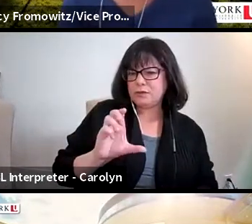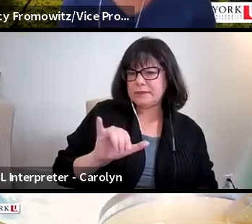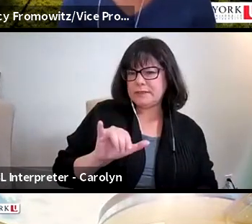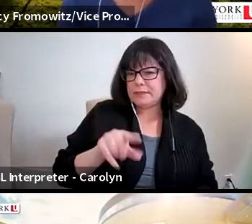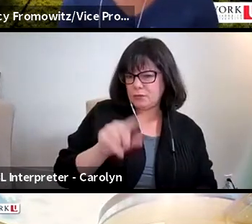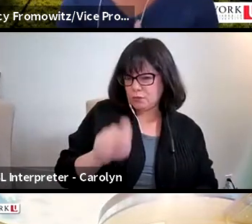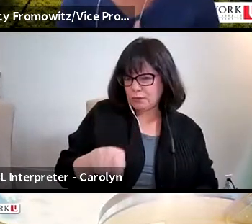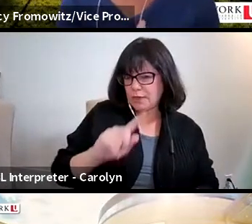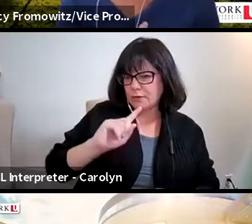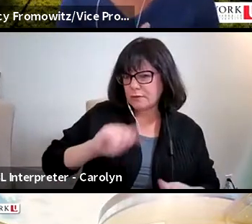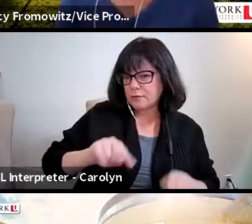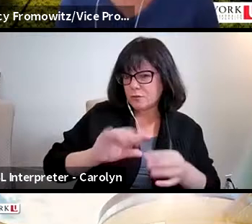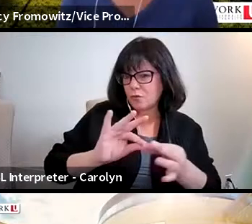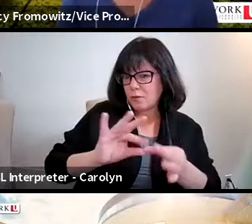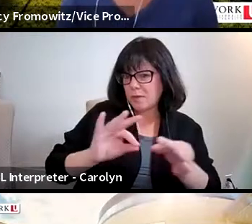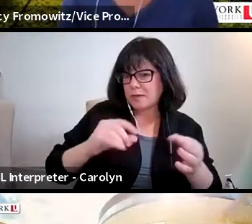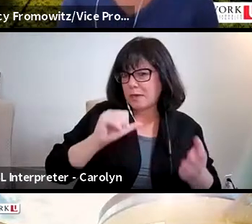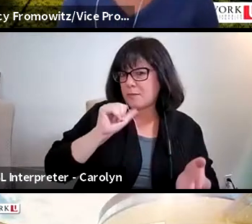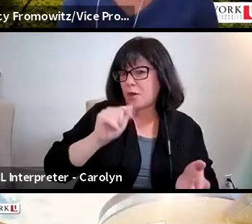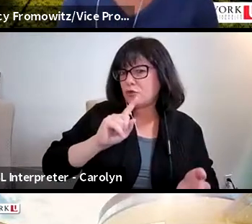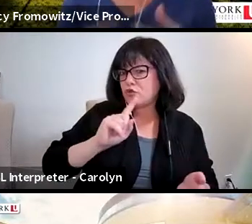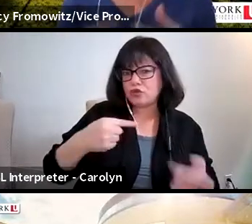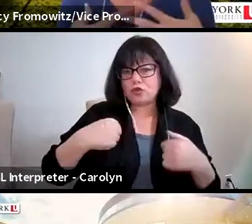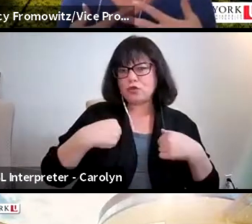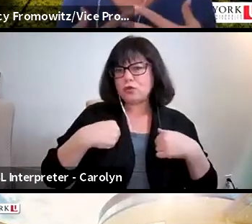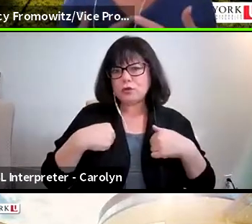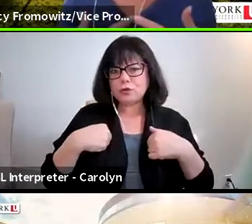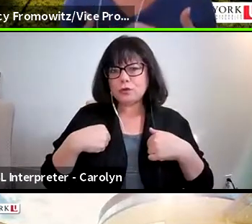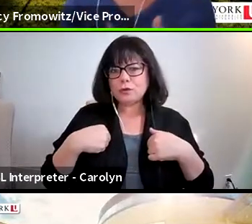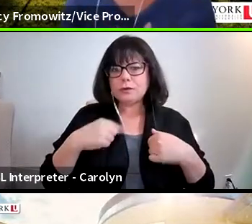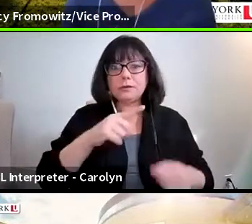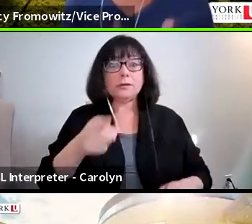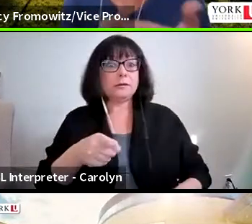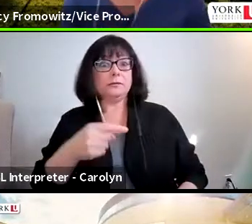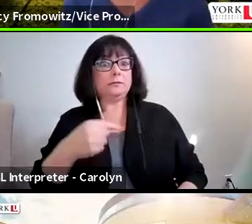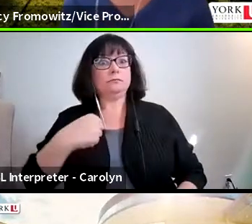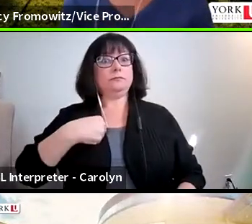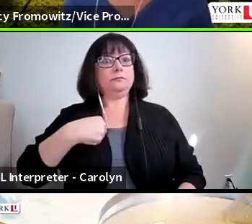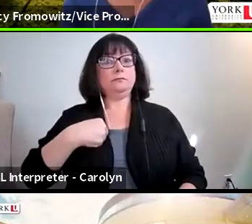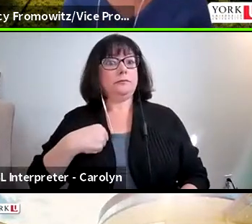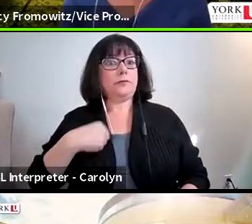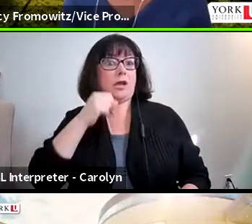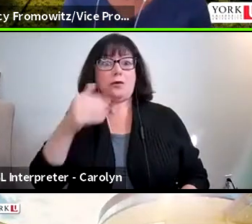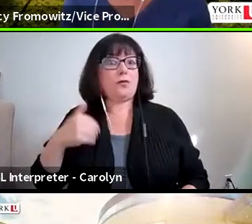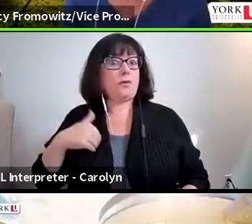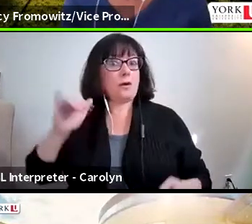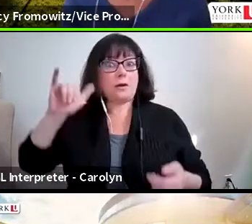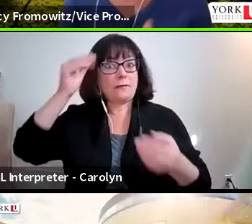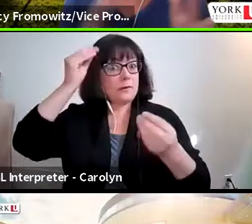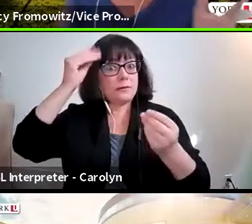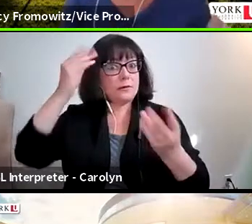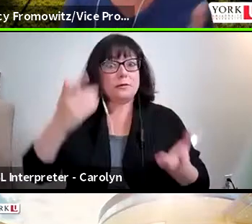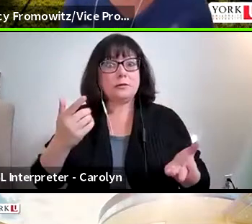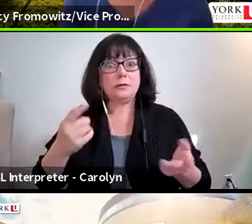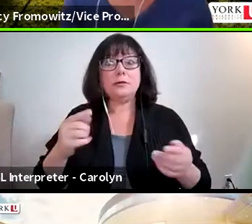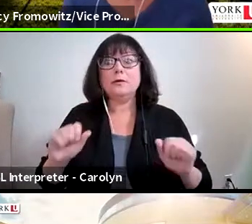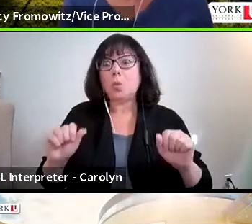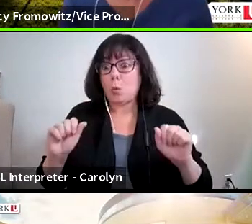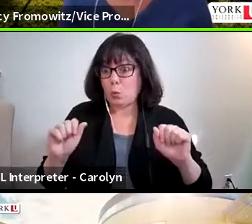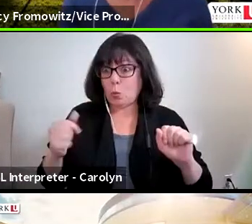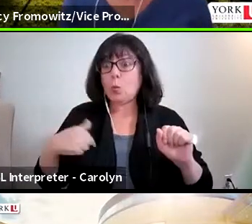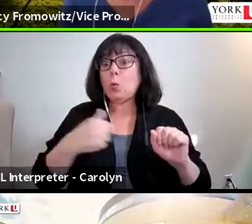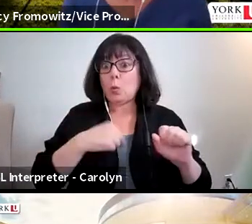comment on that? I'm not quite sure. I don't have the information, but we certainly can commit